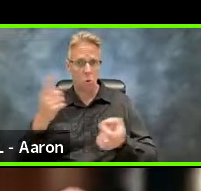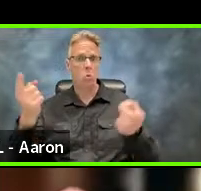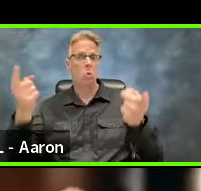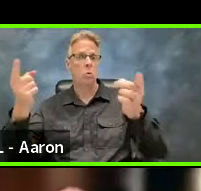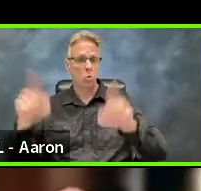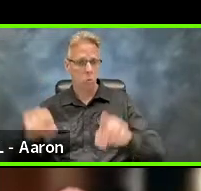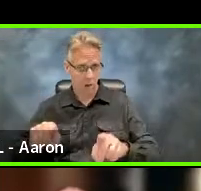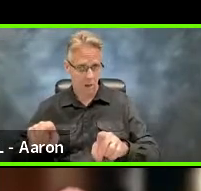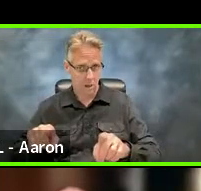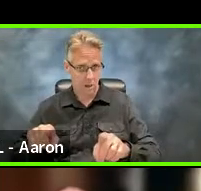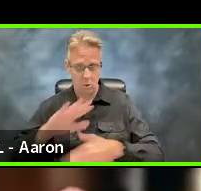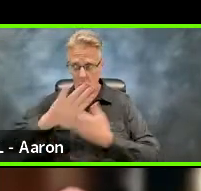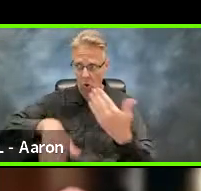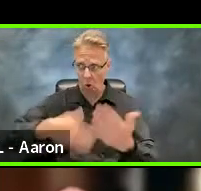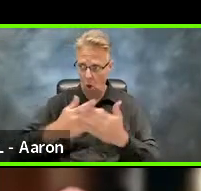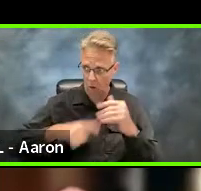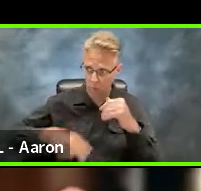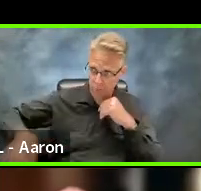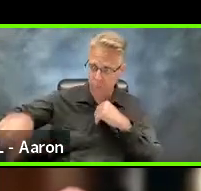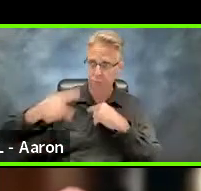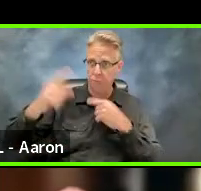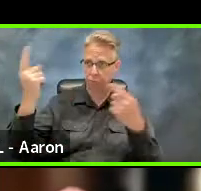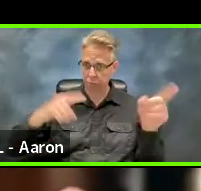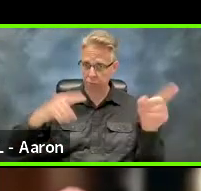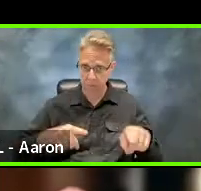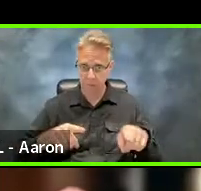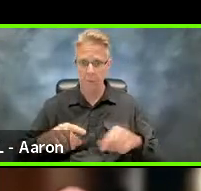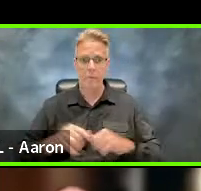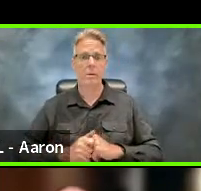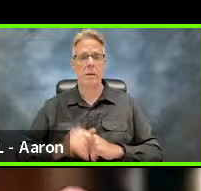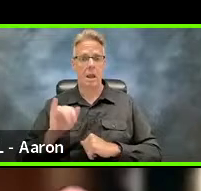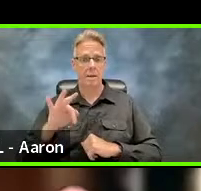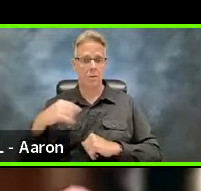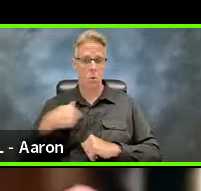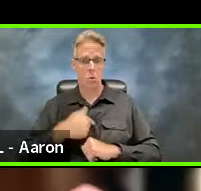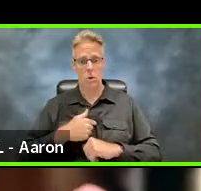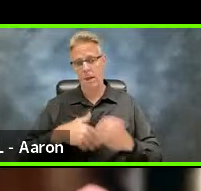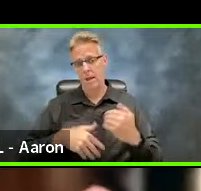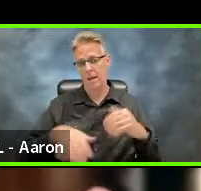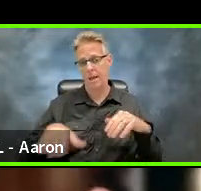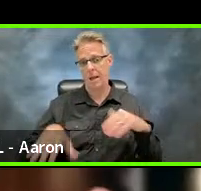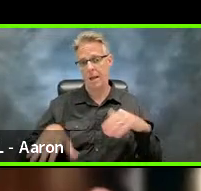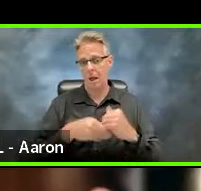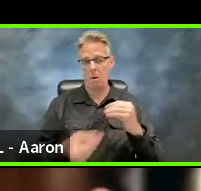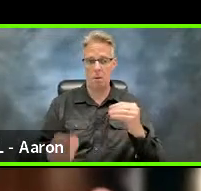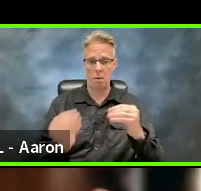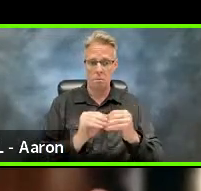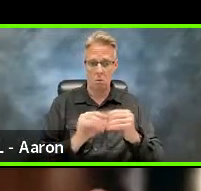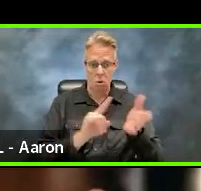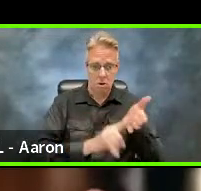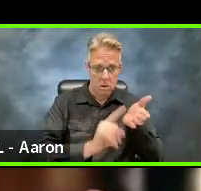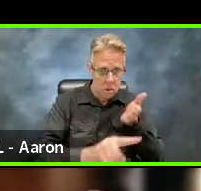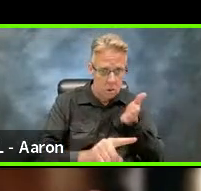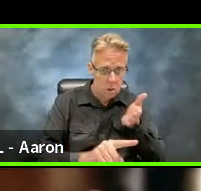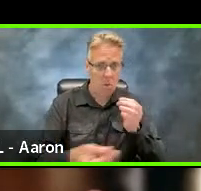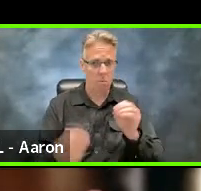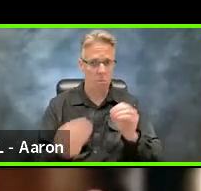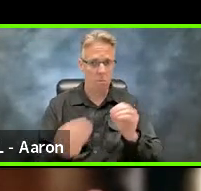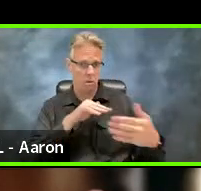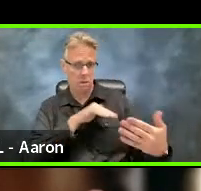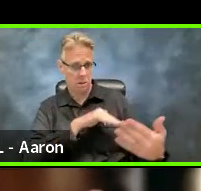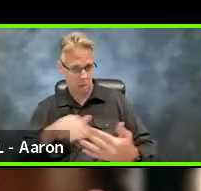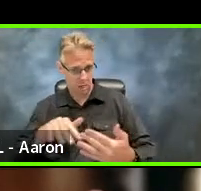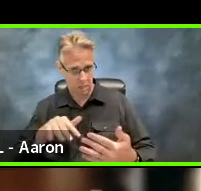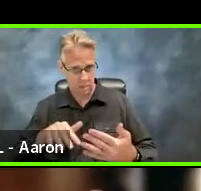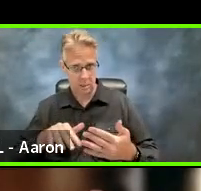process by all parties, that if we conduct this additional analysis or this study, then could